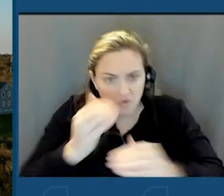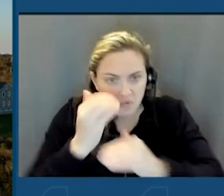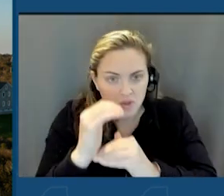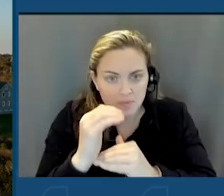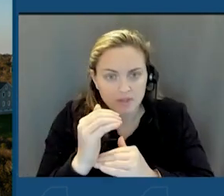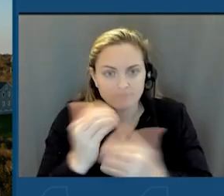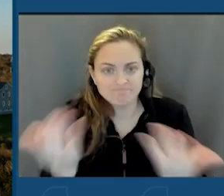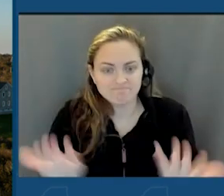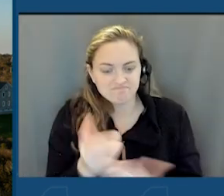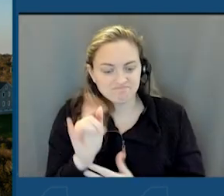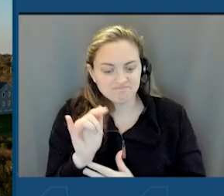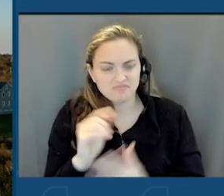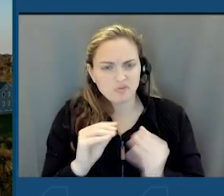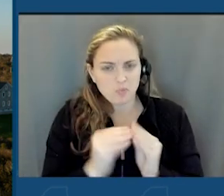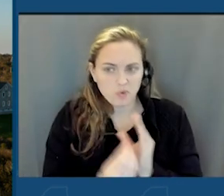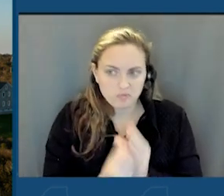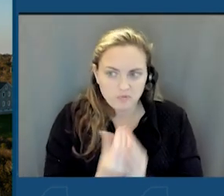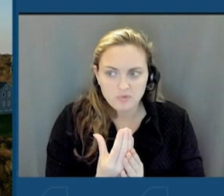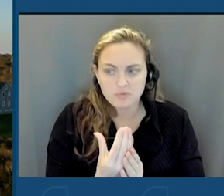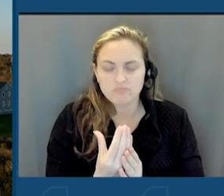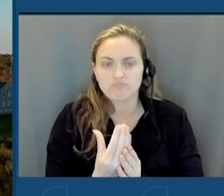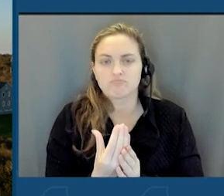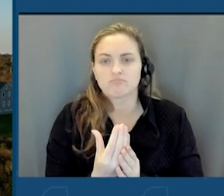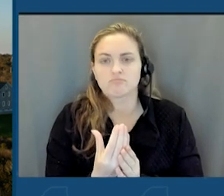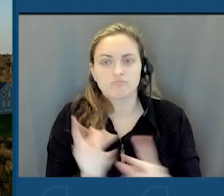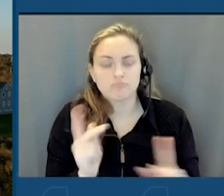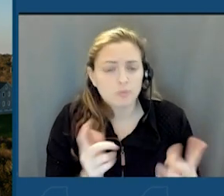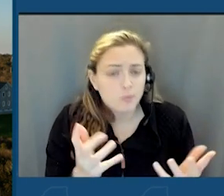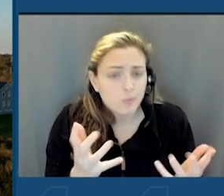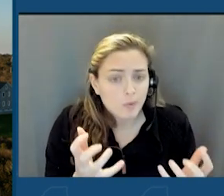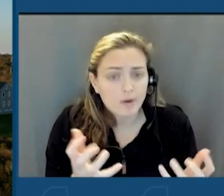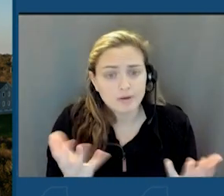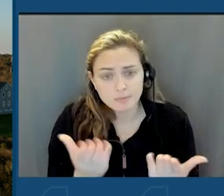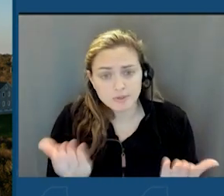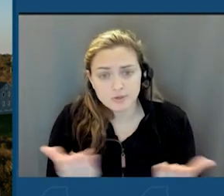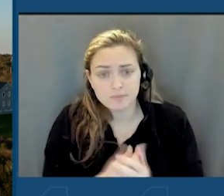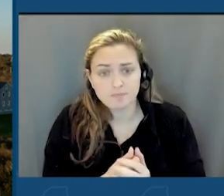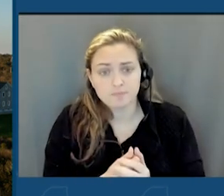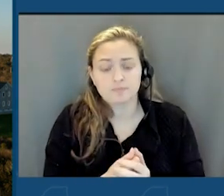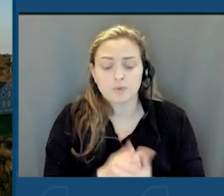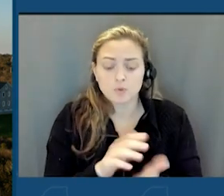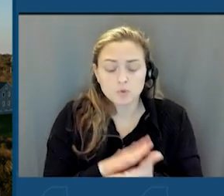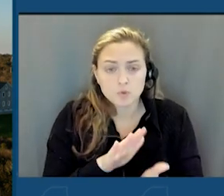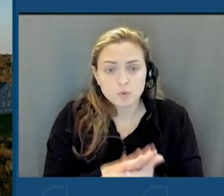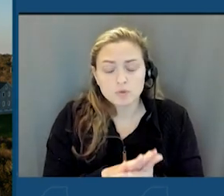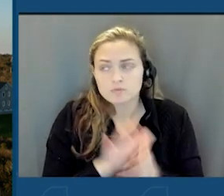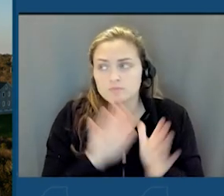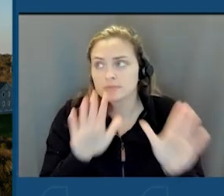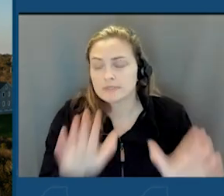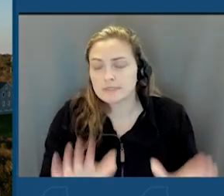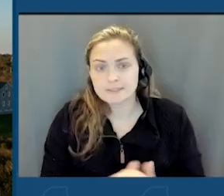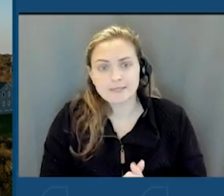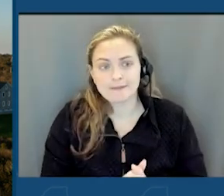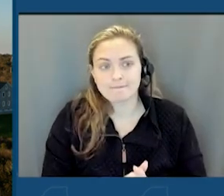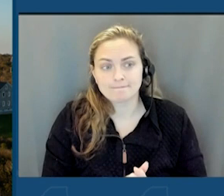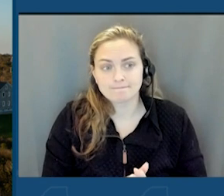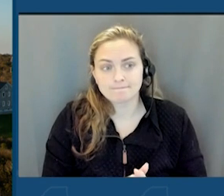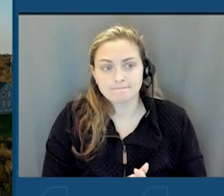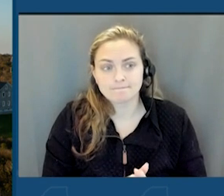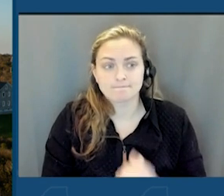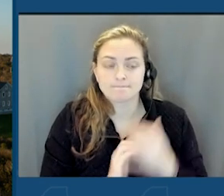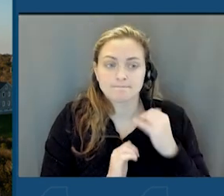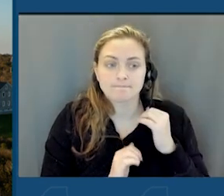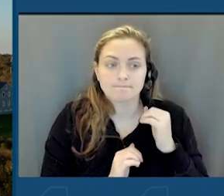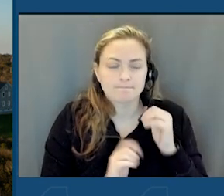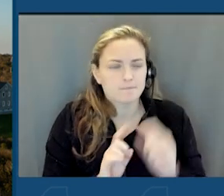Island for more growth. People want to be here. The schools are fantastic. And yet too